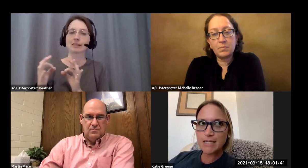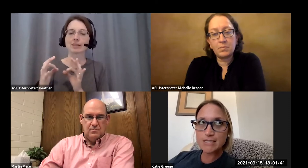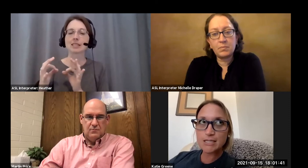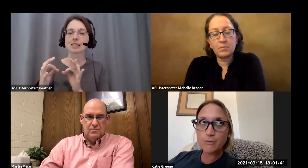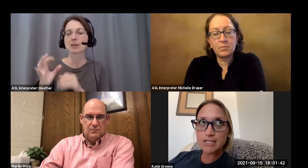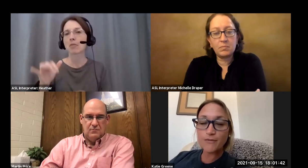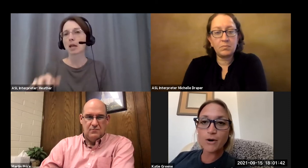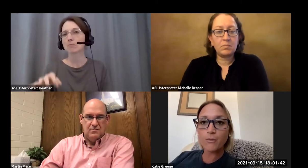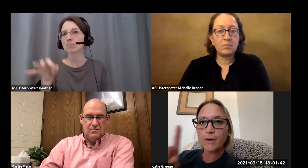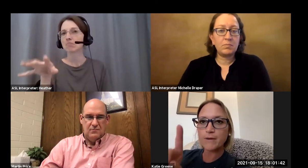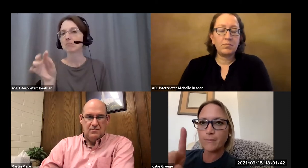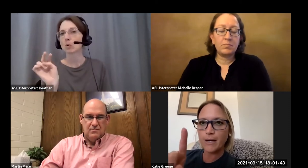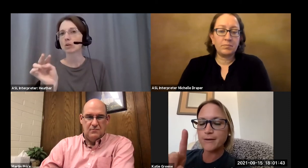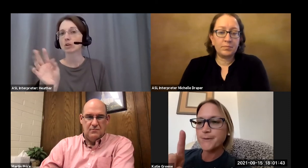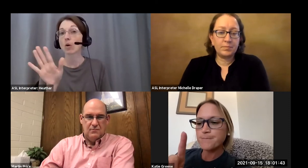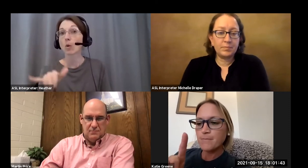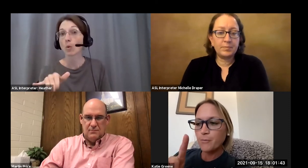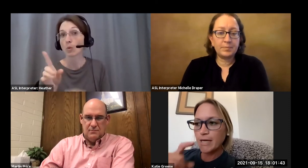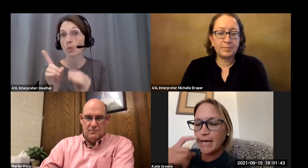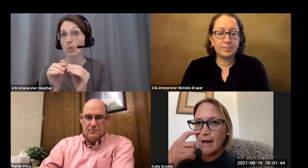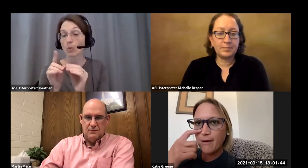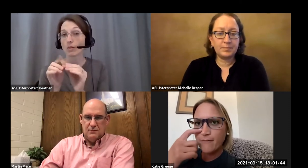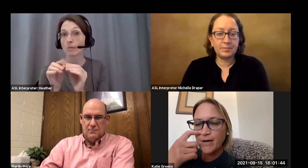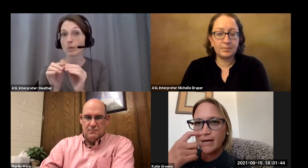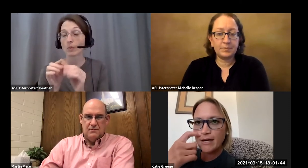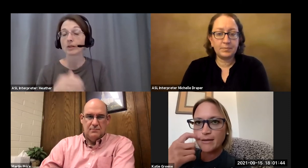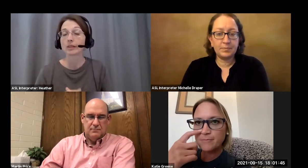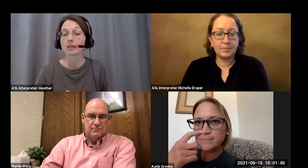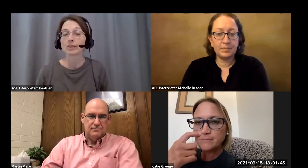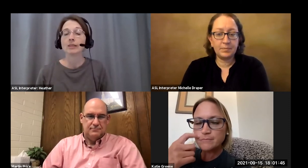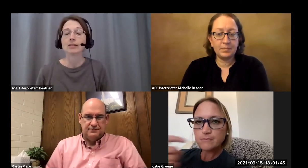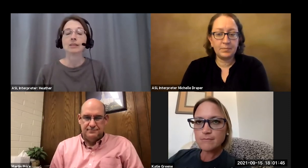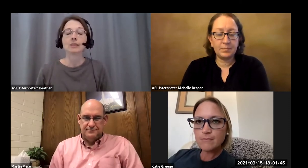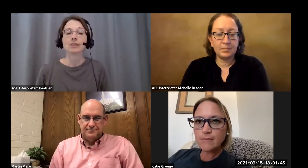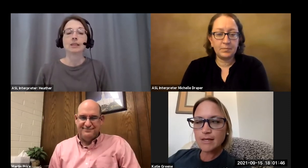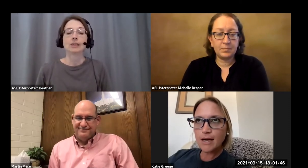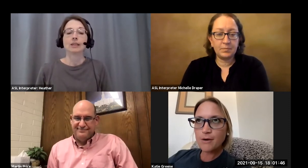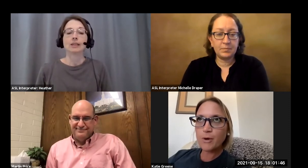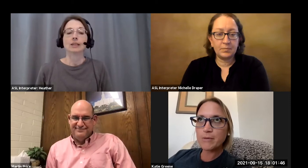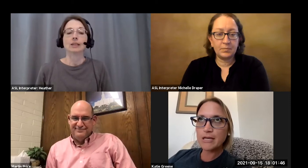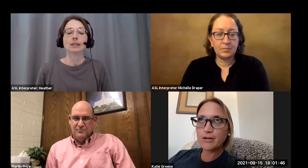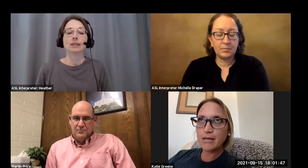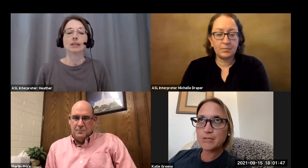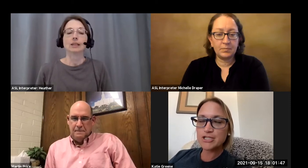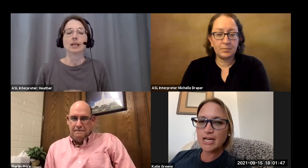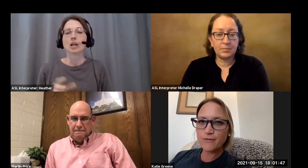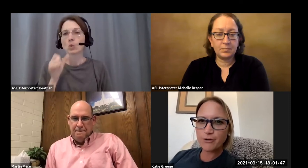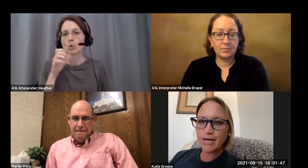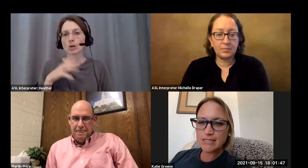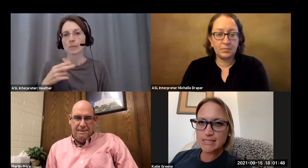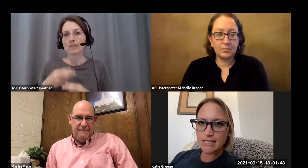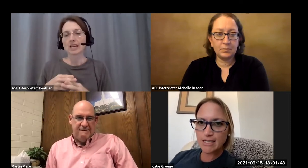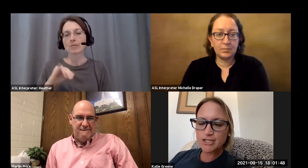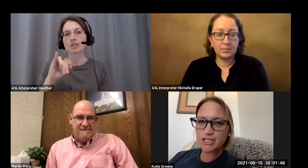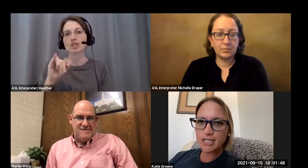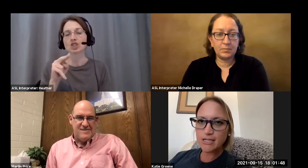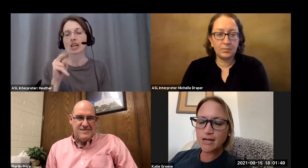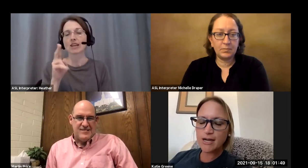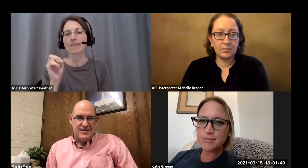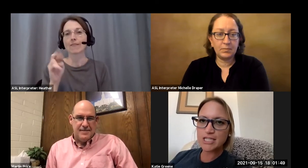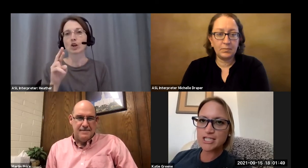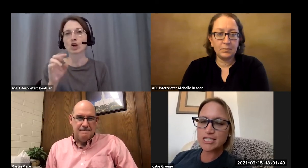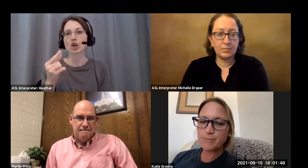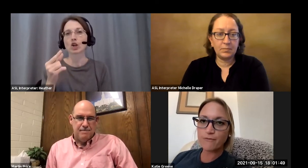some things to watch out for. Oh, one other one. We have a woman, her name is Jennifer Cranston, and